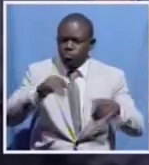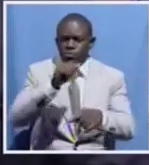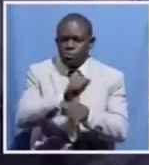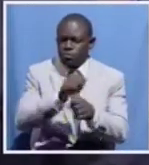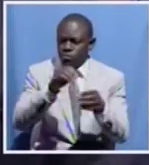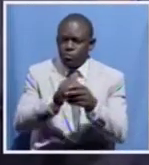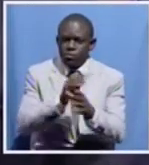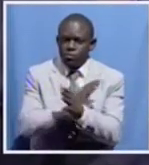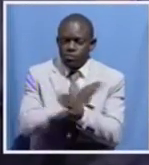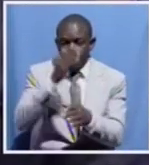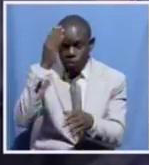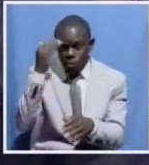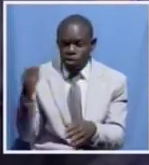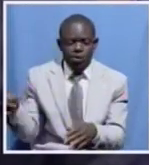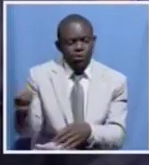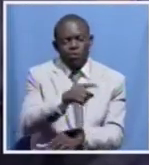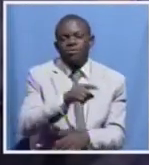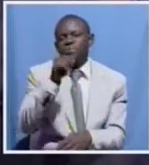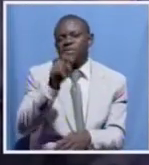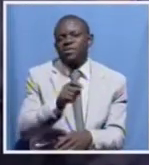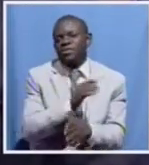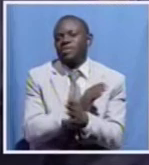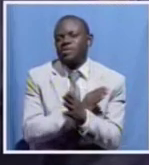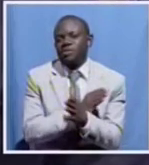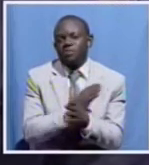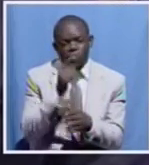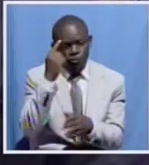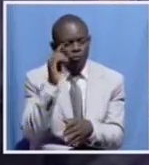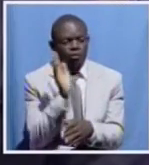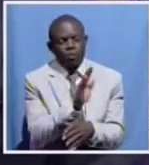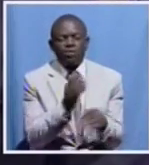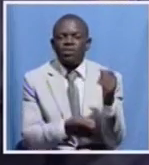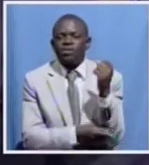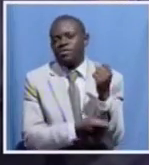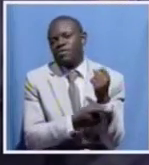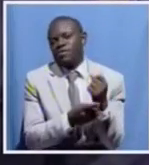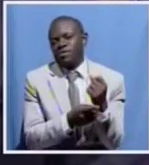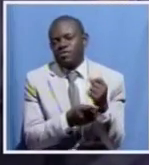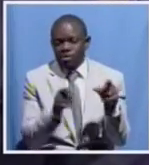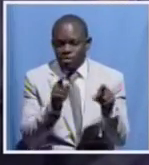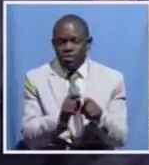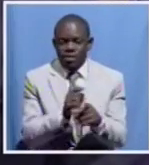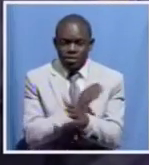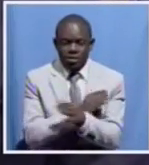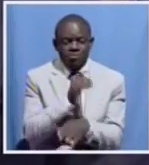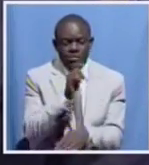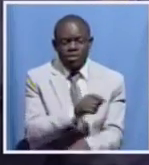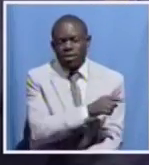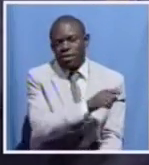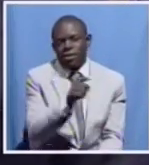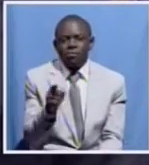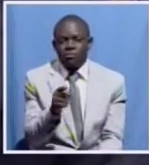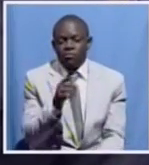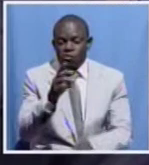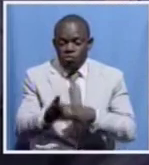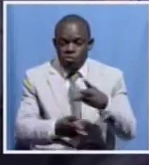who is out of Zambia in other countries is because they need the other countries. The world is becoming a global village. That's why you